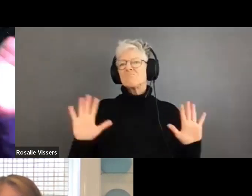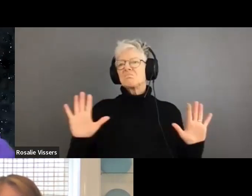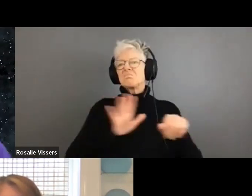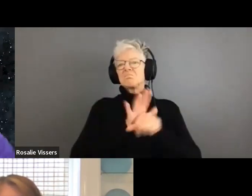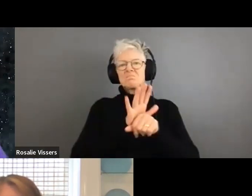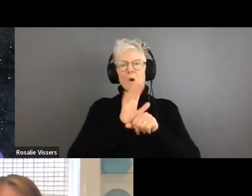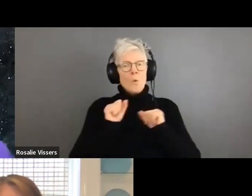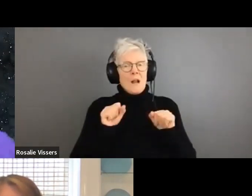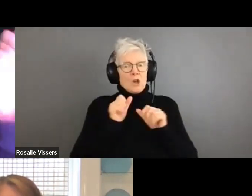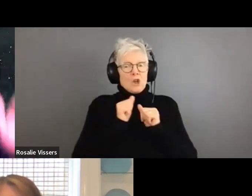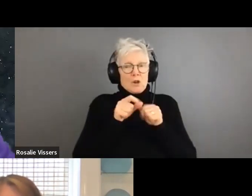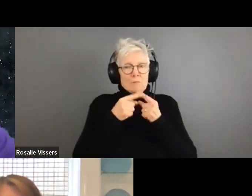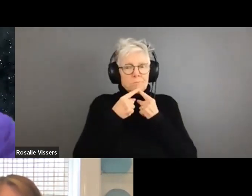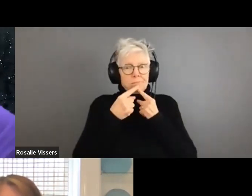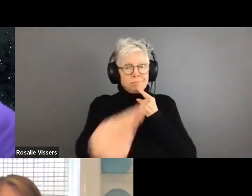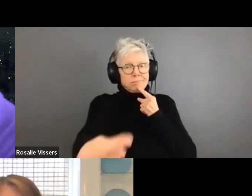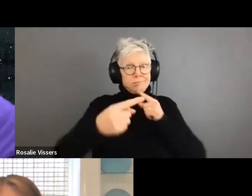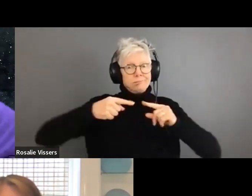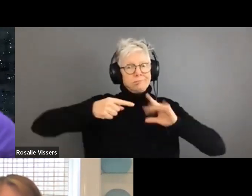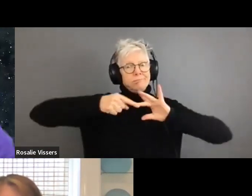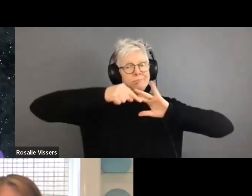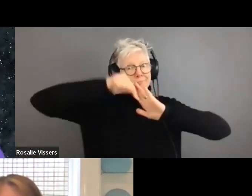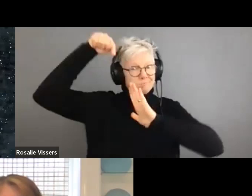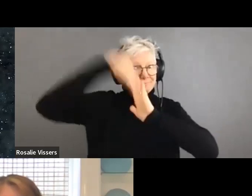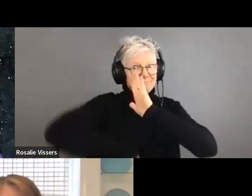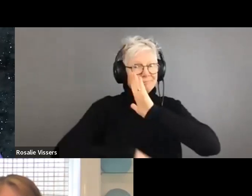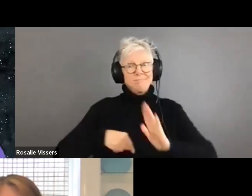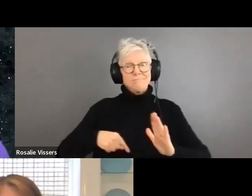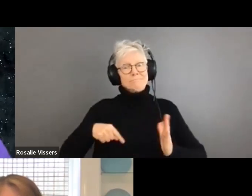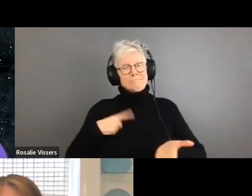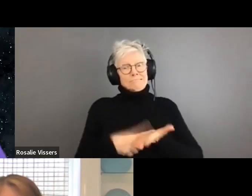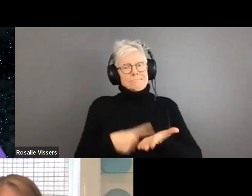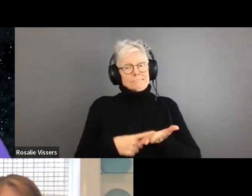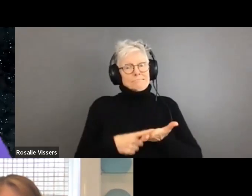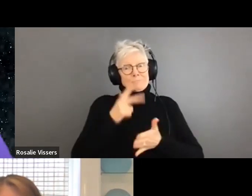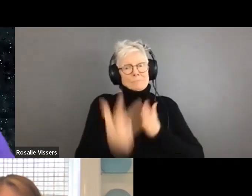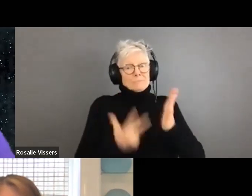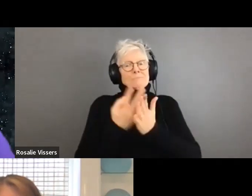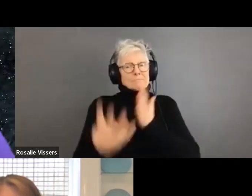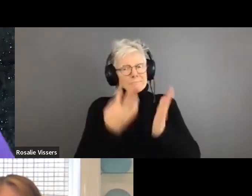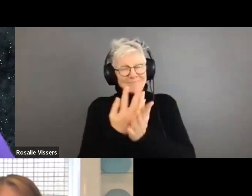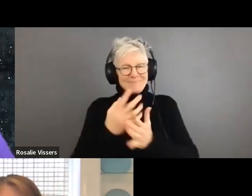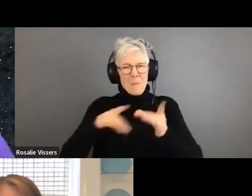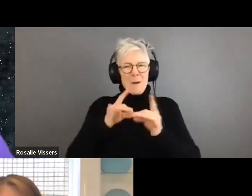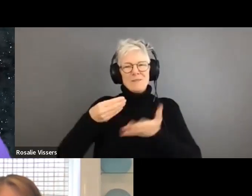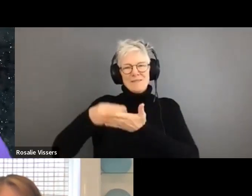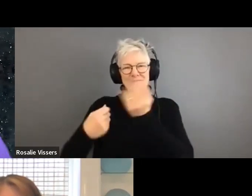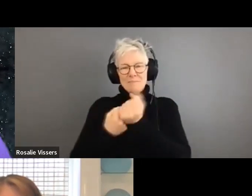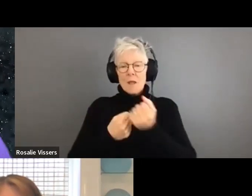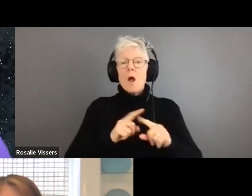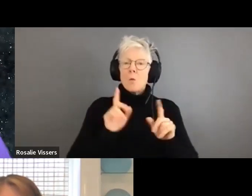I could talk about that for like 3-4 hours. Okay. But let's put it this way. When I approached